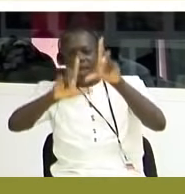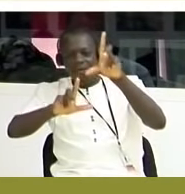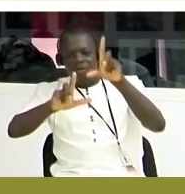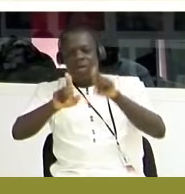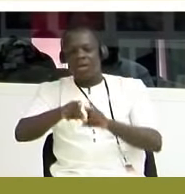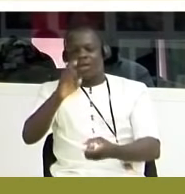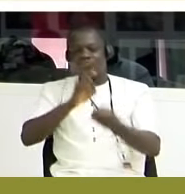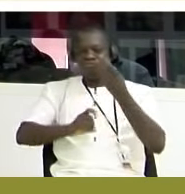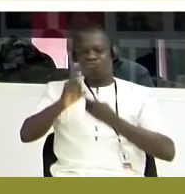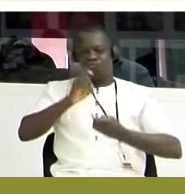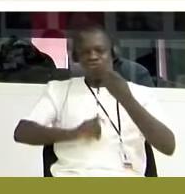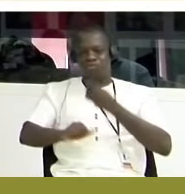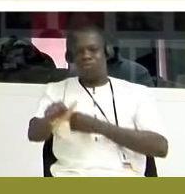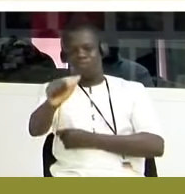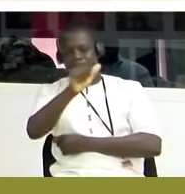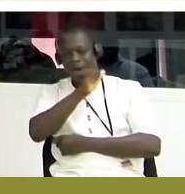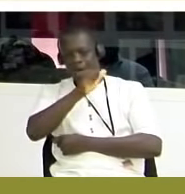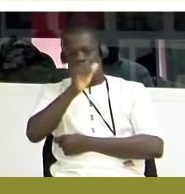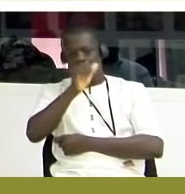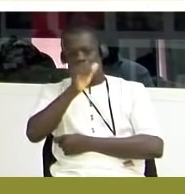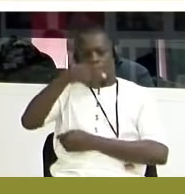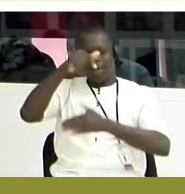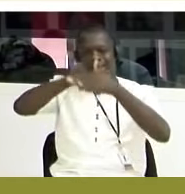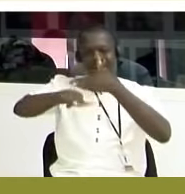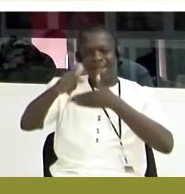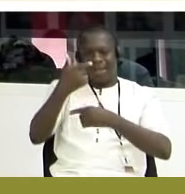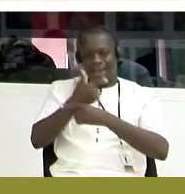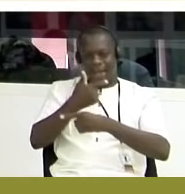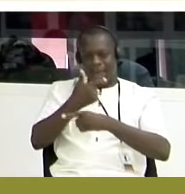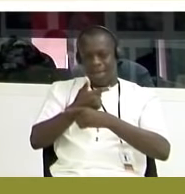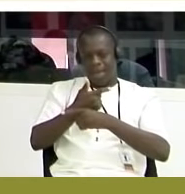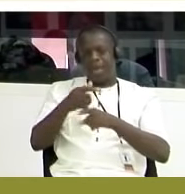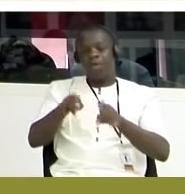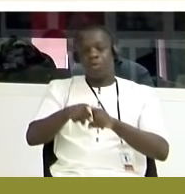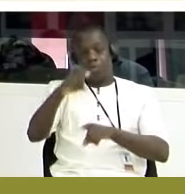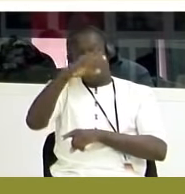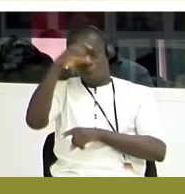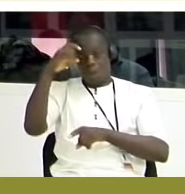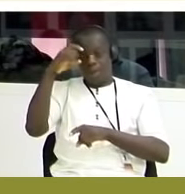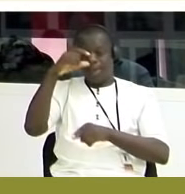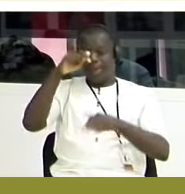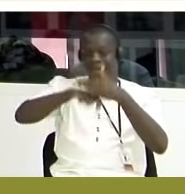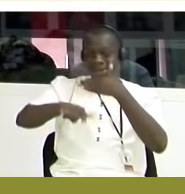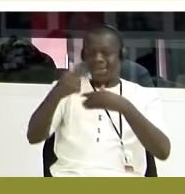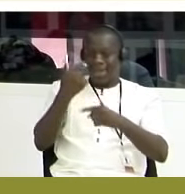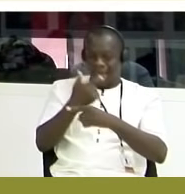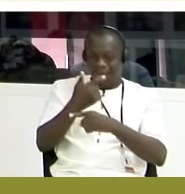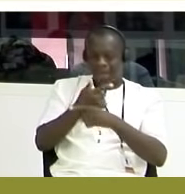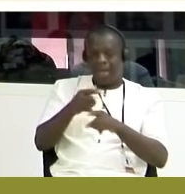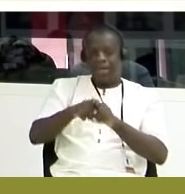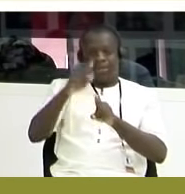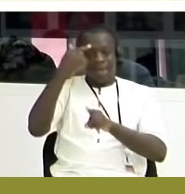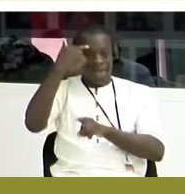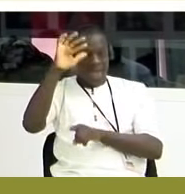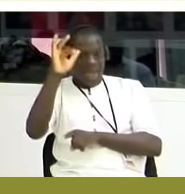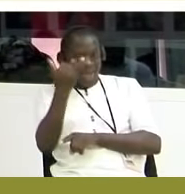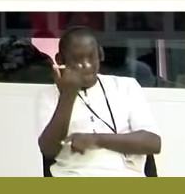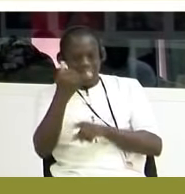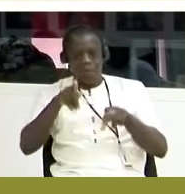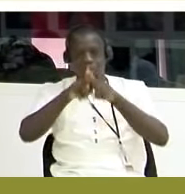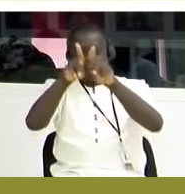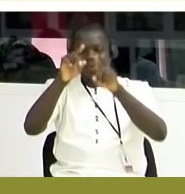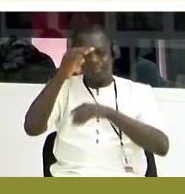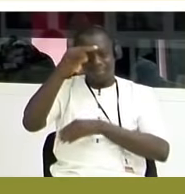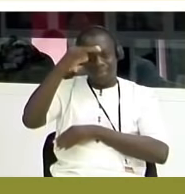came back home to serve my country as agreed with the Ministry of